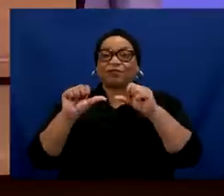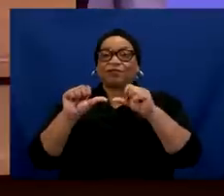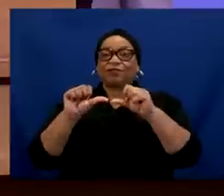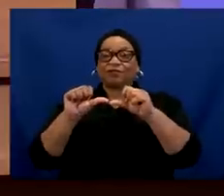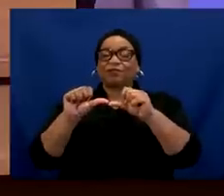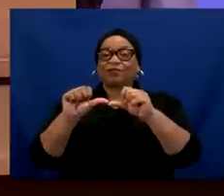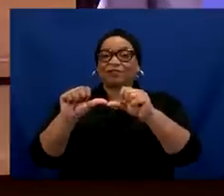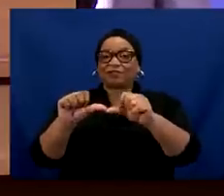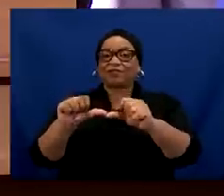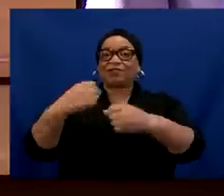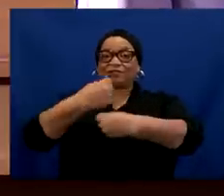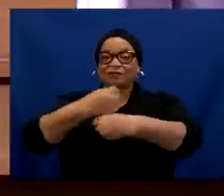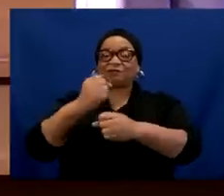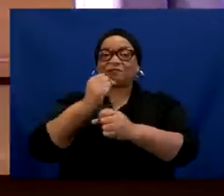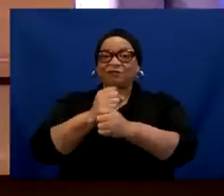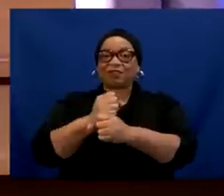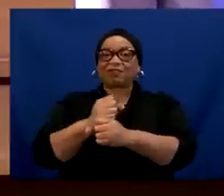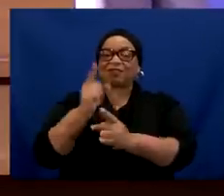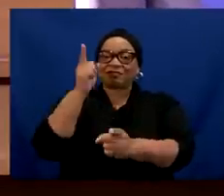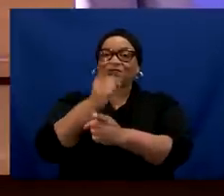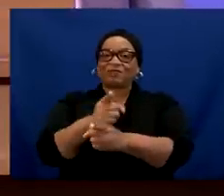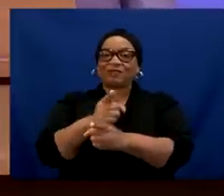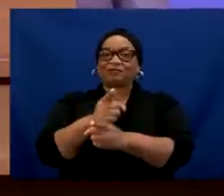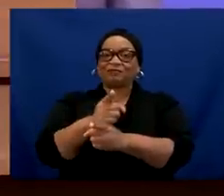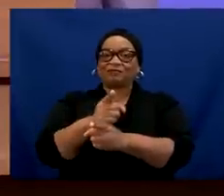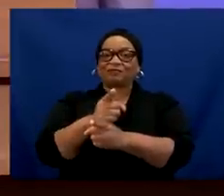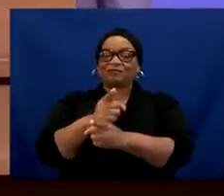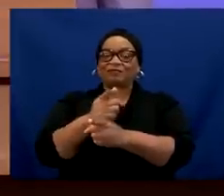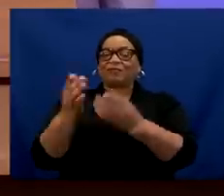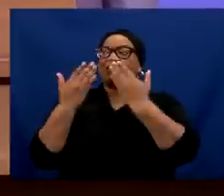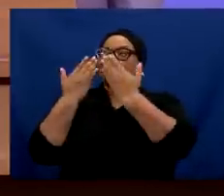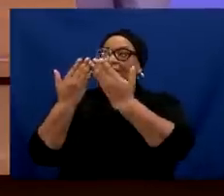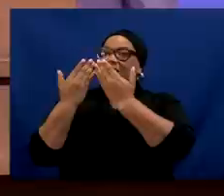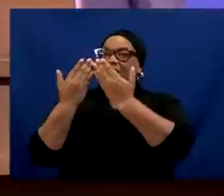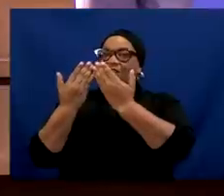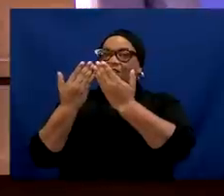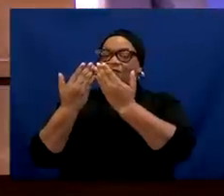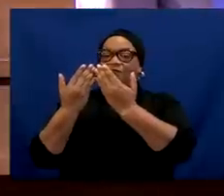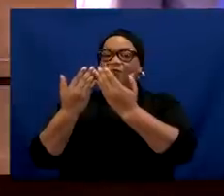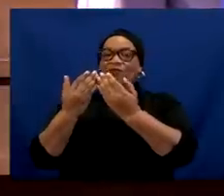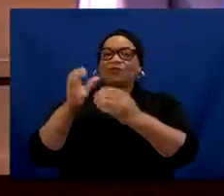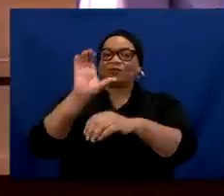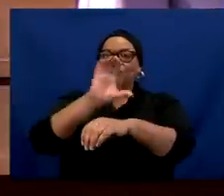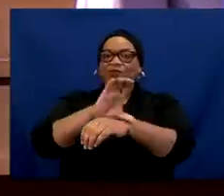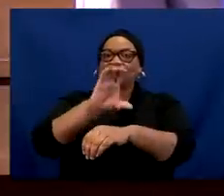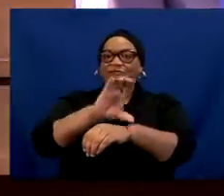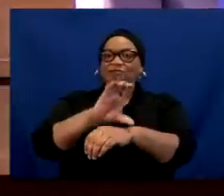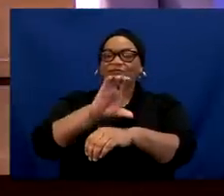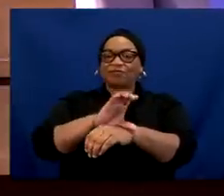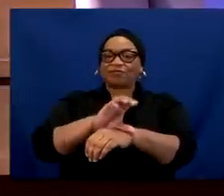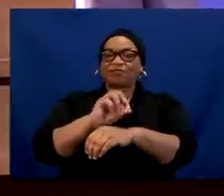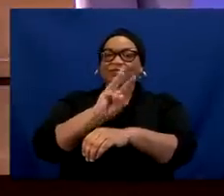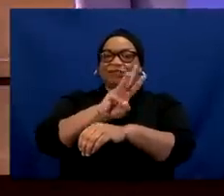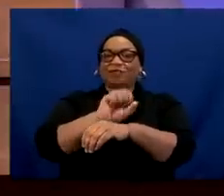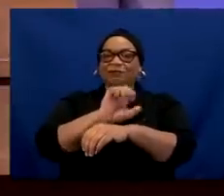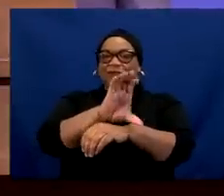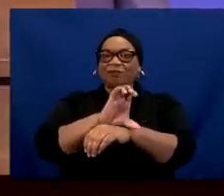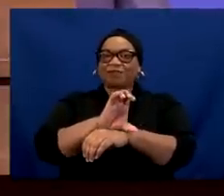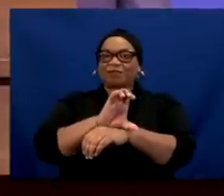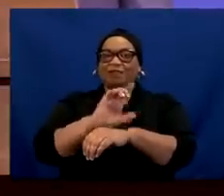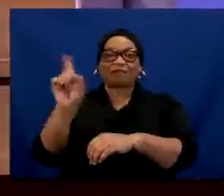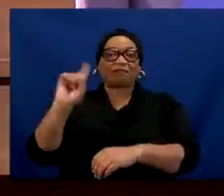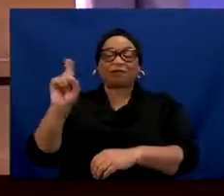well. I thank you now for this gathered body of Wheeler, wherever, those in the sanctuary and